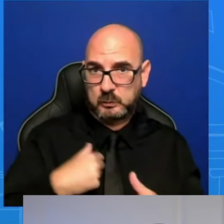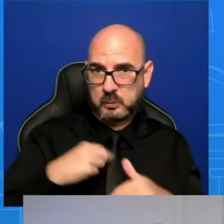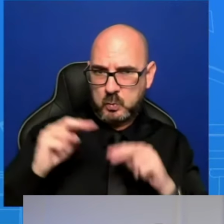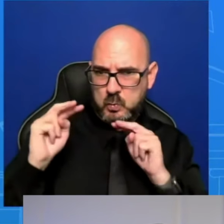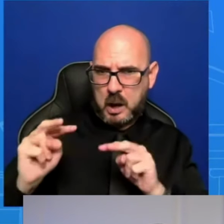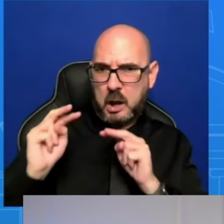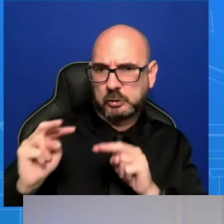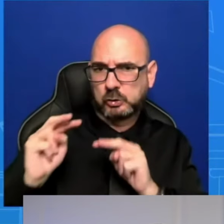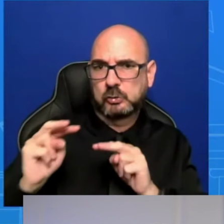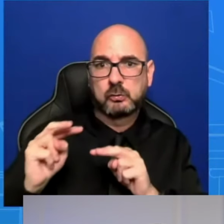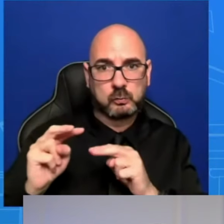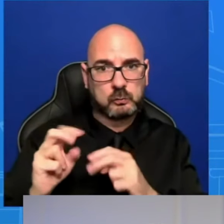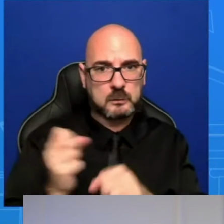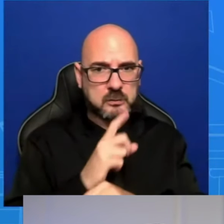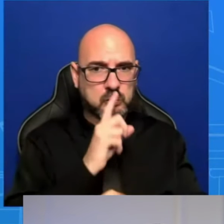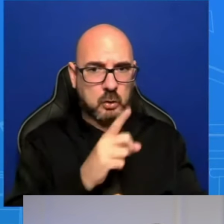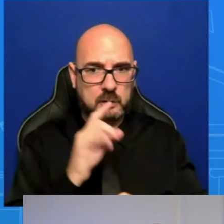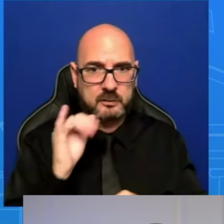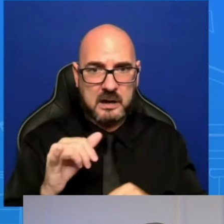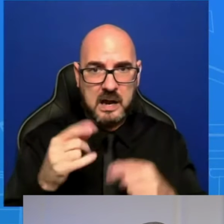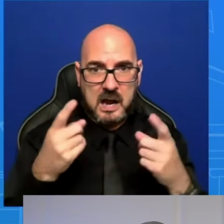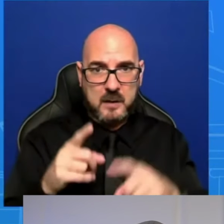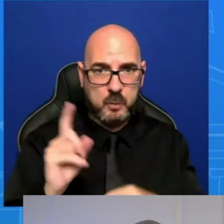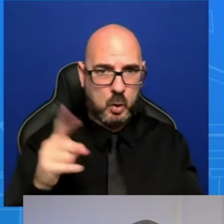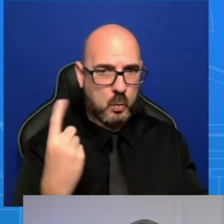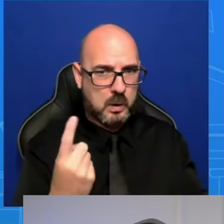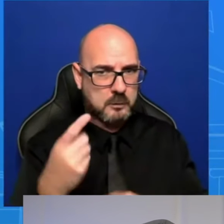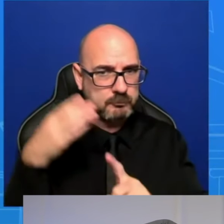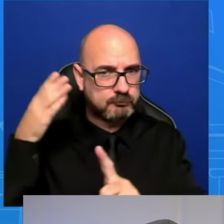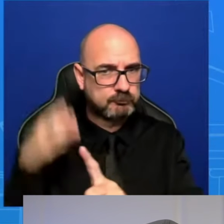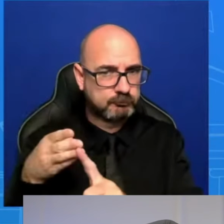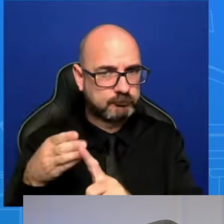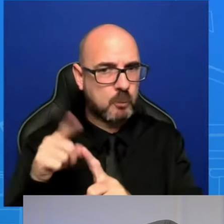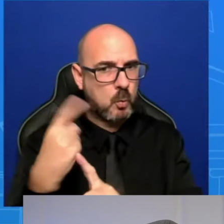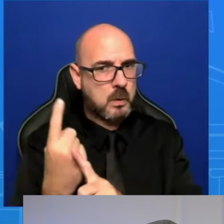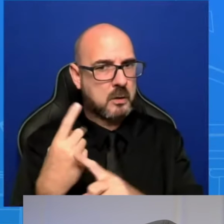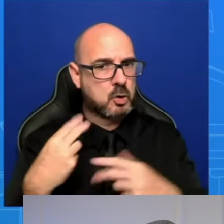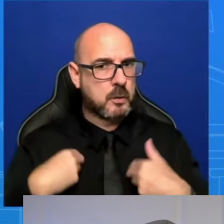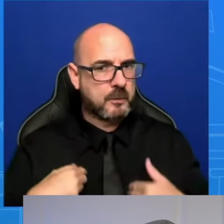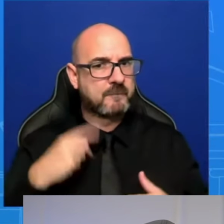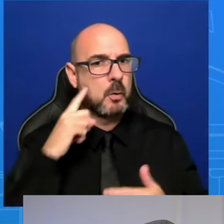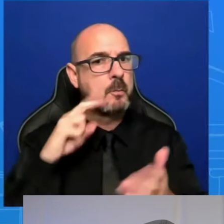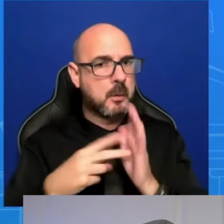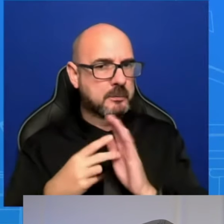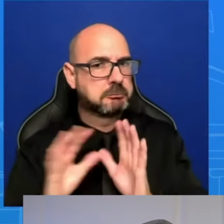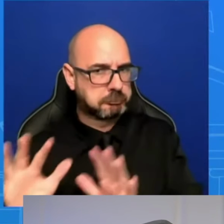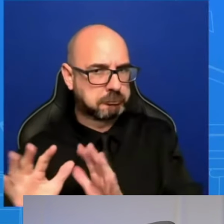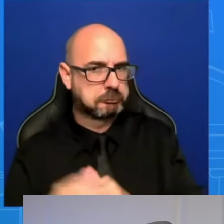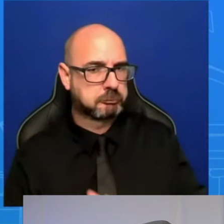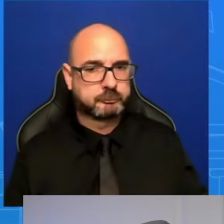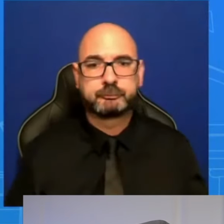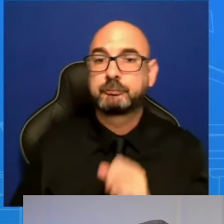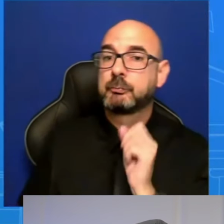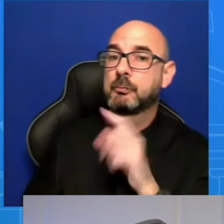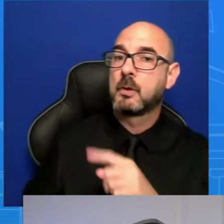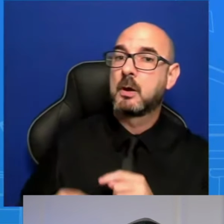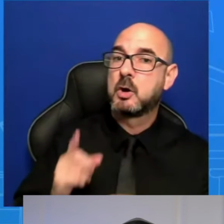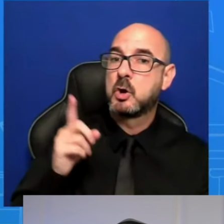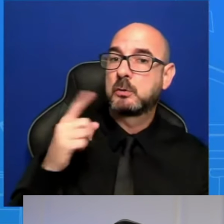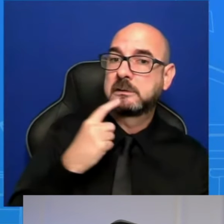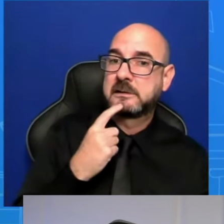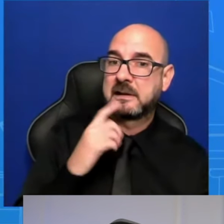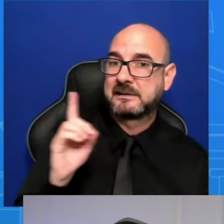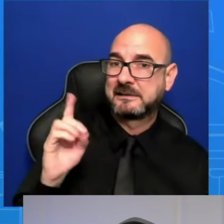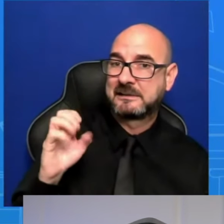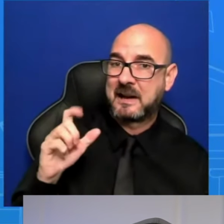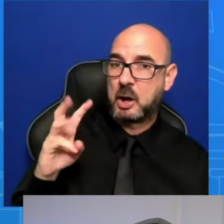you guys often defend all the trips to Delaware by saying the president is not on vacation, he's working, he can be the president from